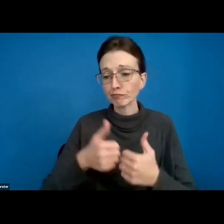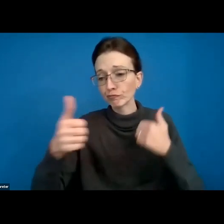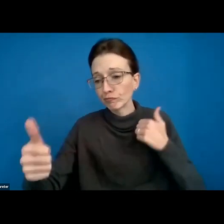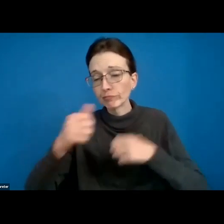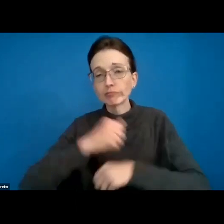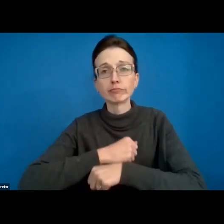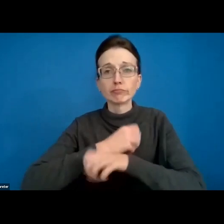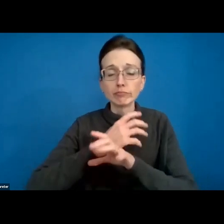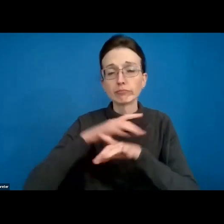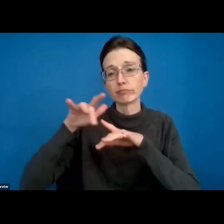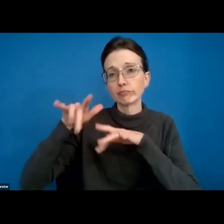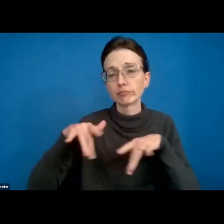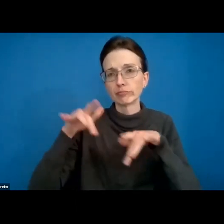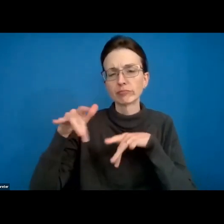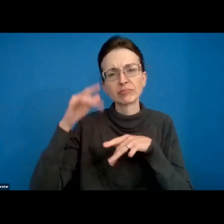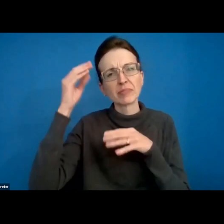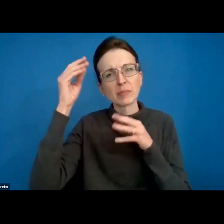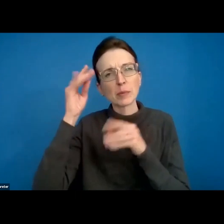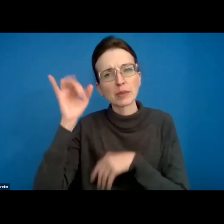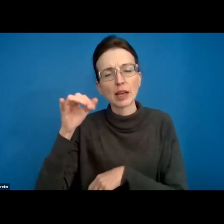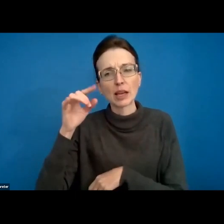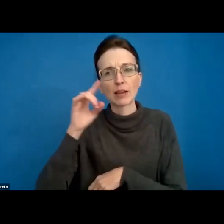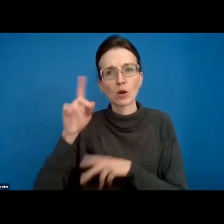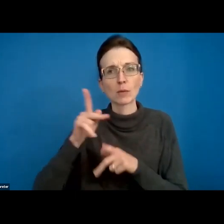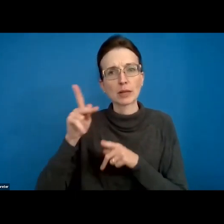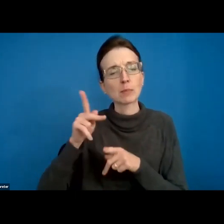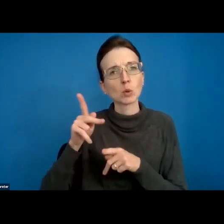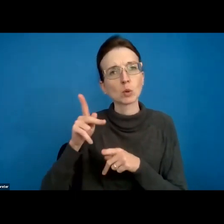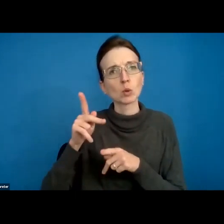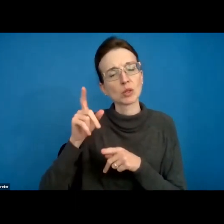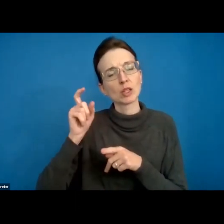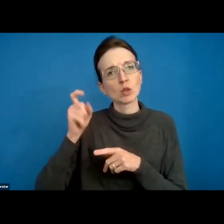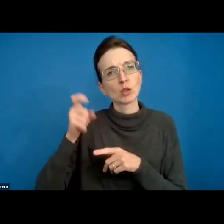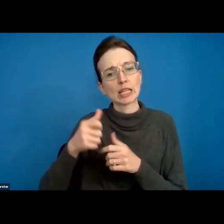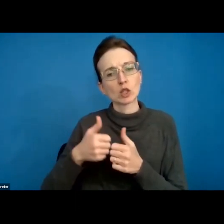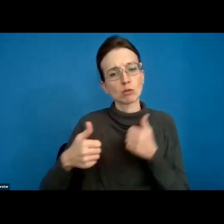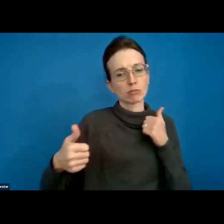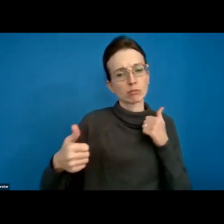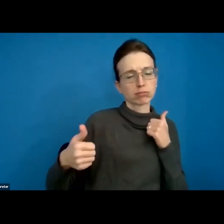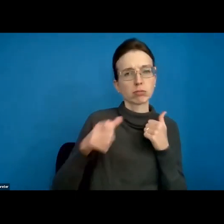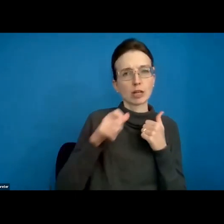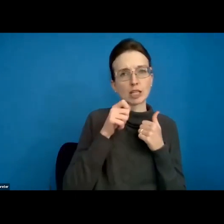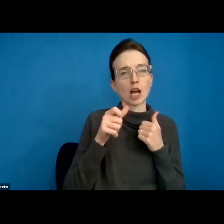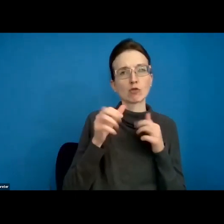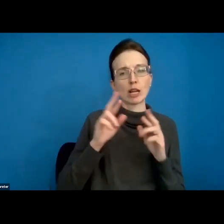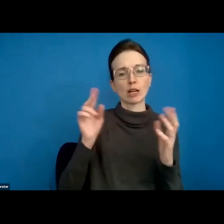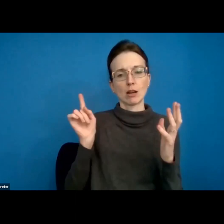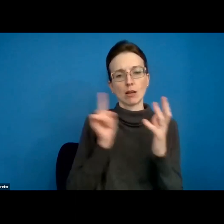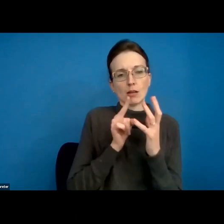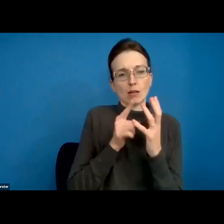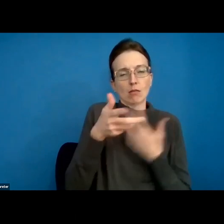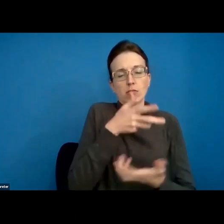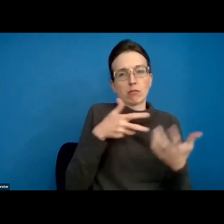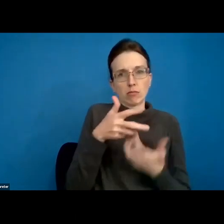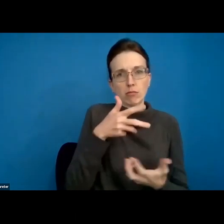those kinds of things for folks who are being cautious about COVID and not ready to gather in person, I think is very important